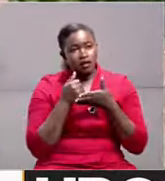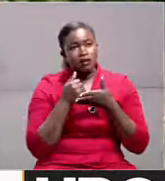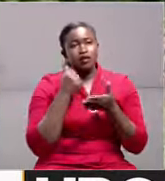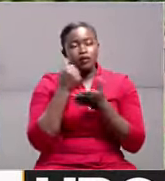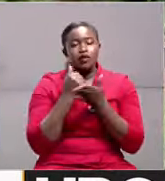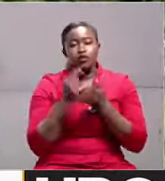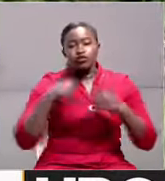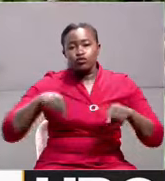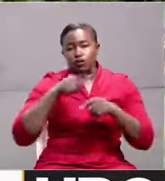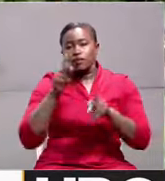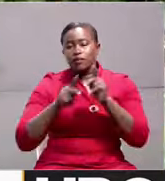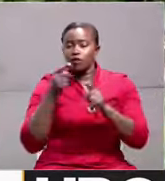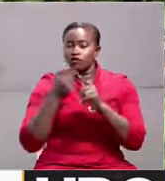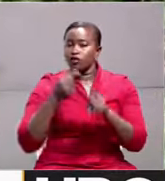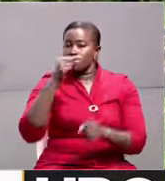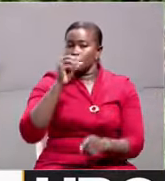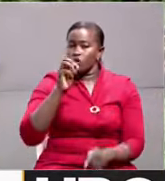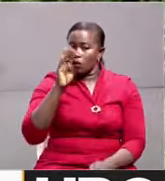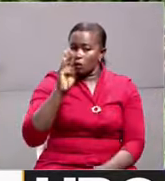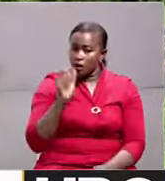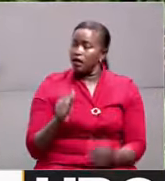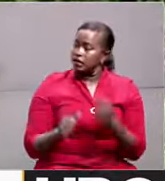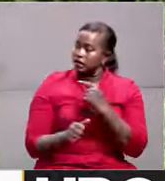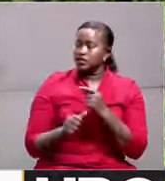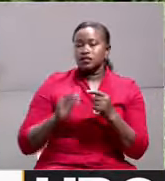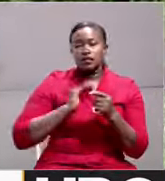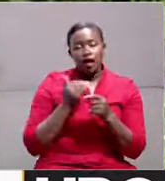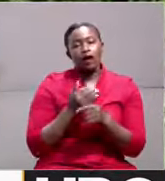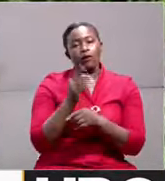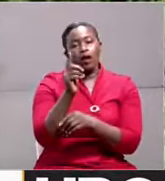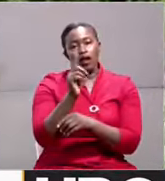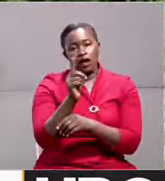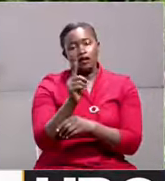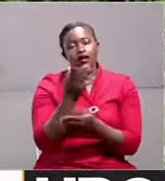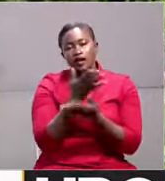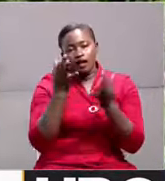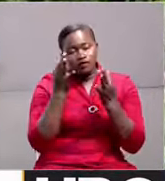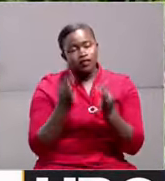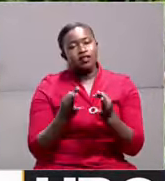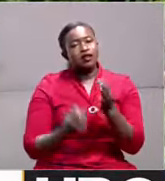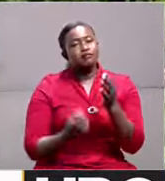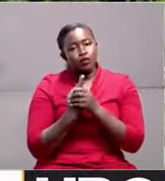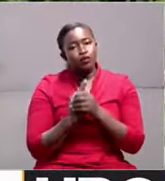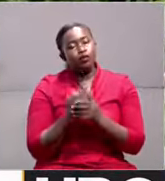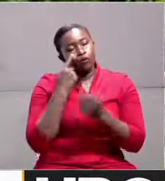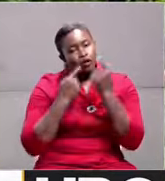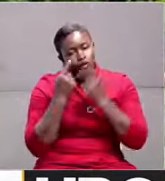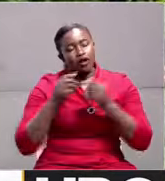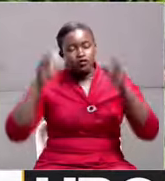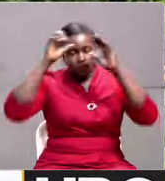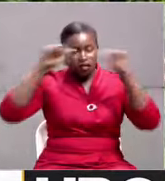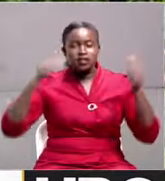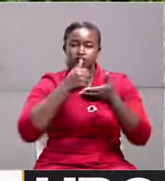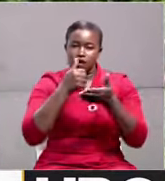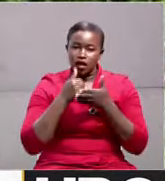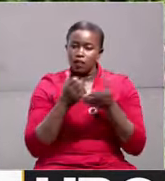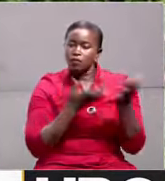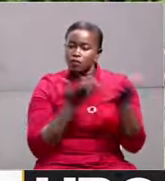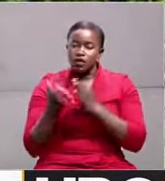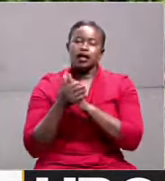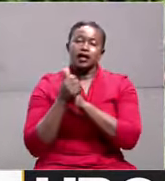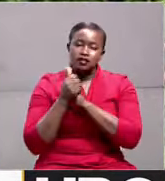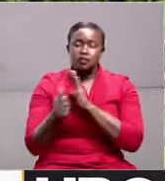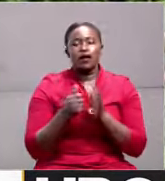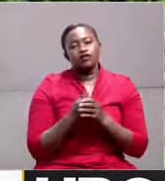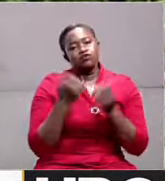ffe abeene Ggomba ffe etaala yaffe buli kimu kye tufuna kigwe tukaabira ekintu kino alina okutuyamba okuleeta abakungu tuba kiki